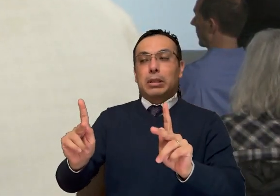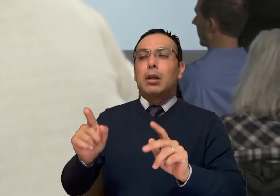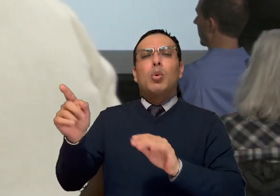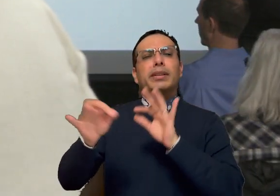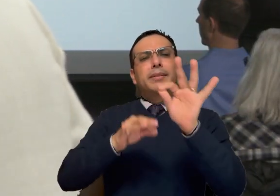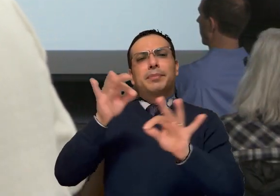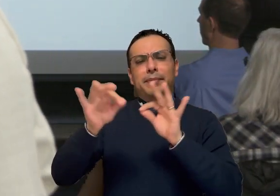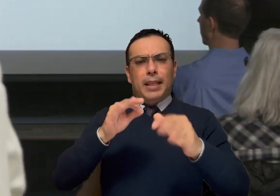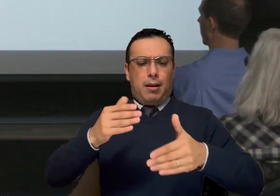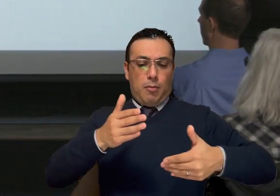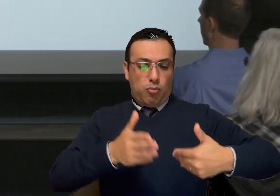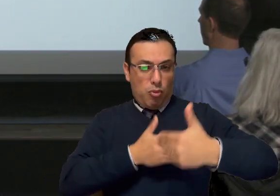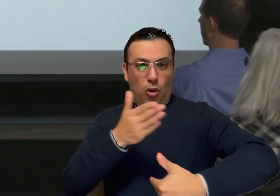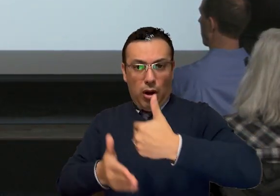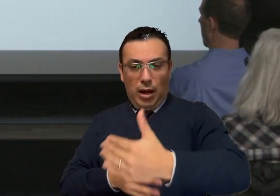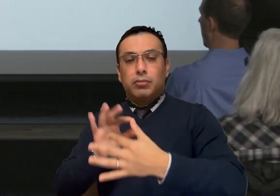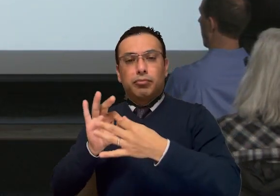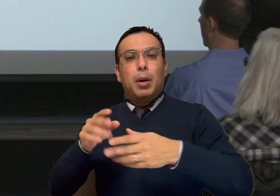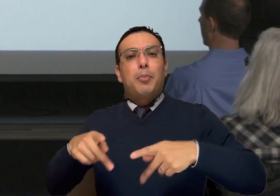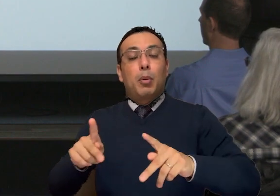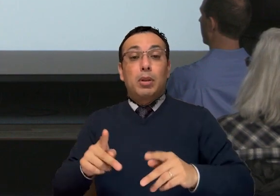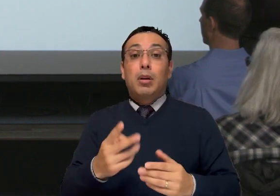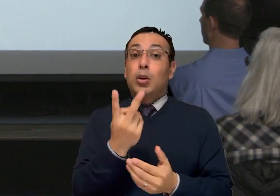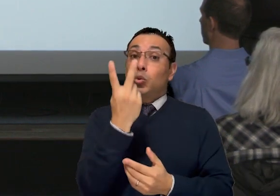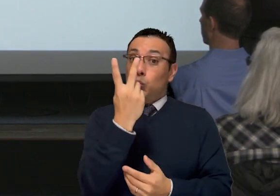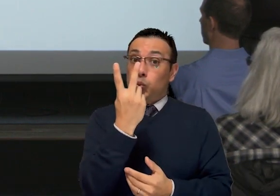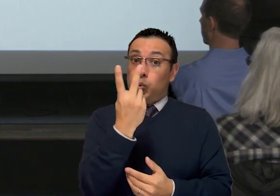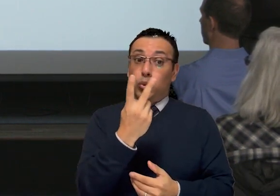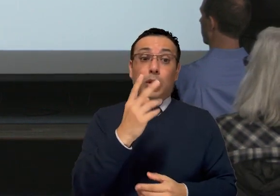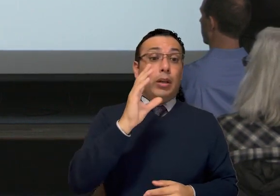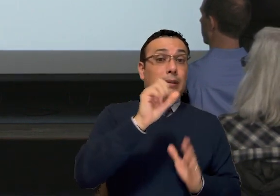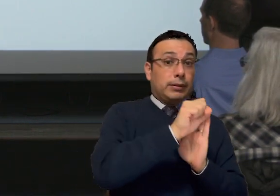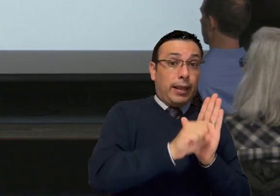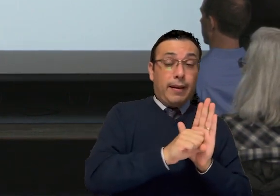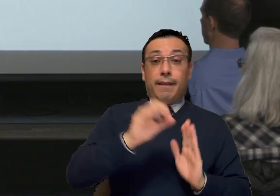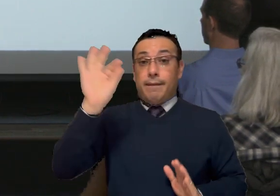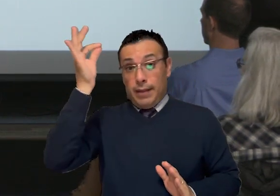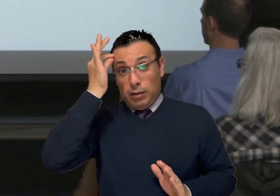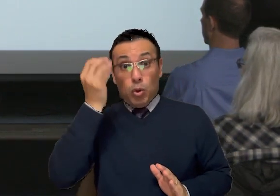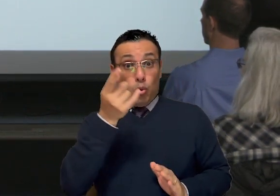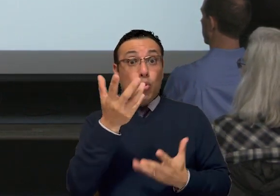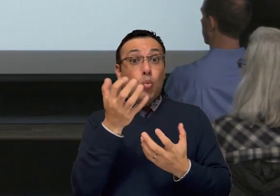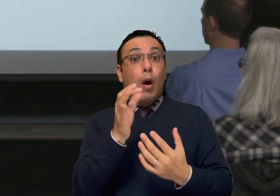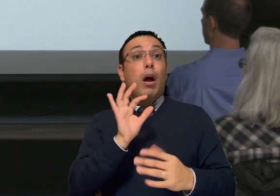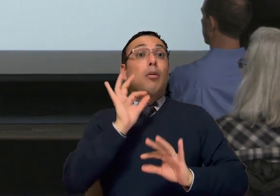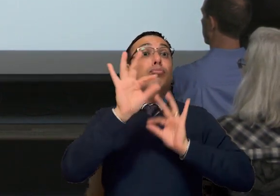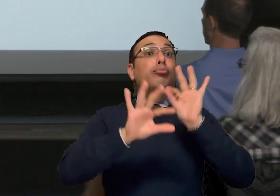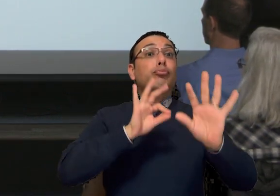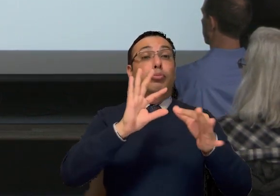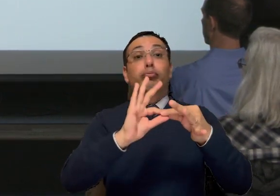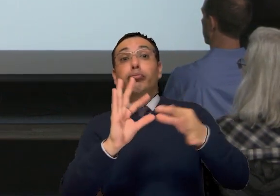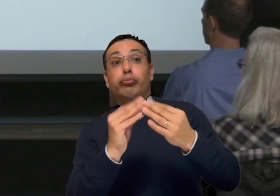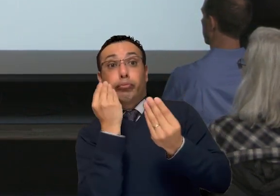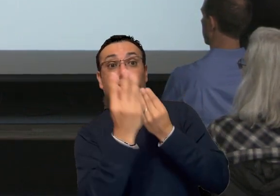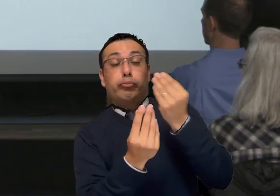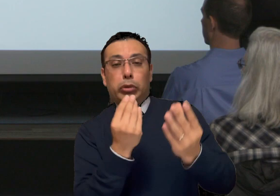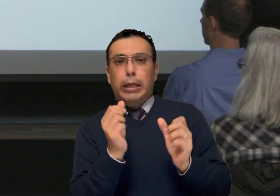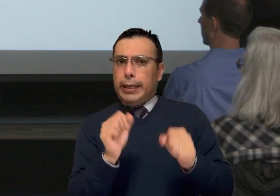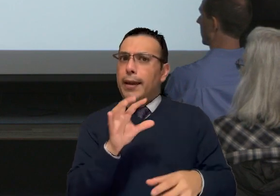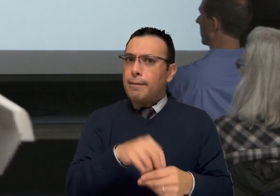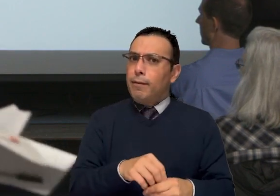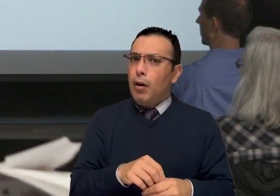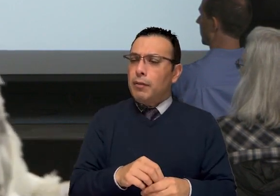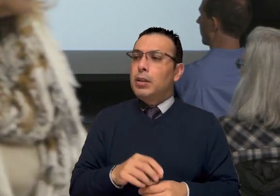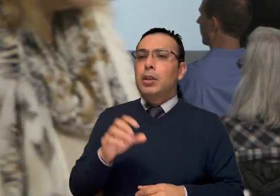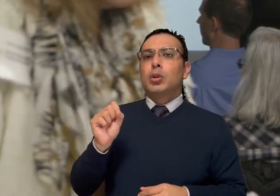a federal and a state process, and there are ways to be involved in those processes. So I would like to ask Sue to come up and share a bit.